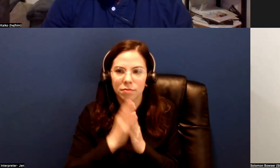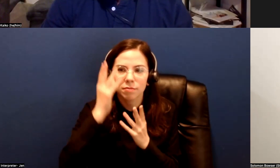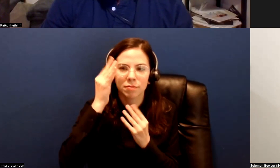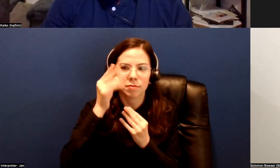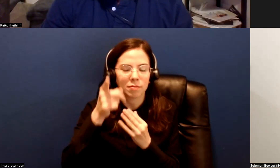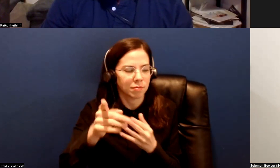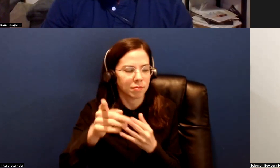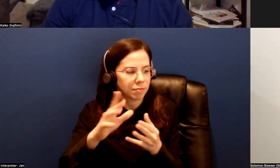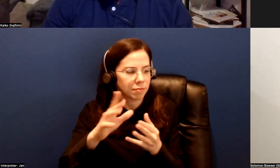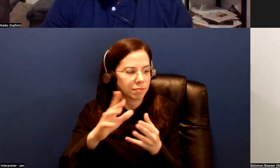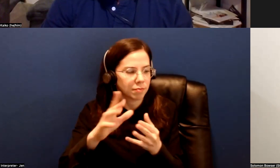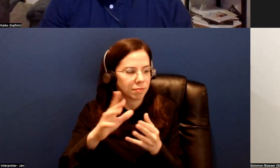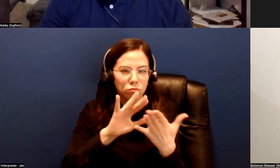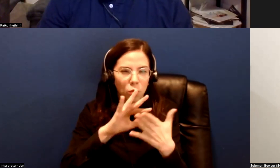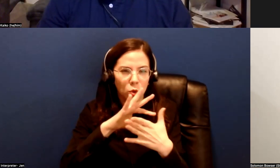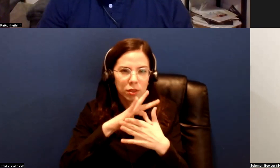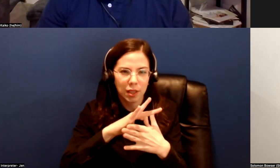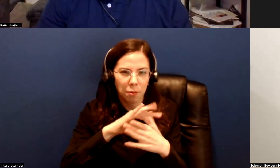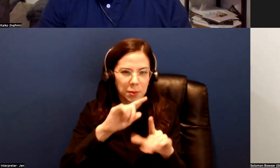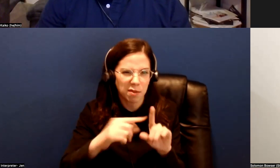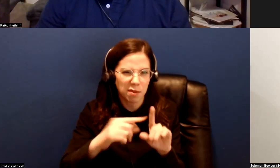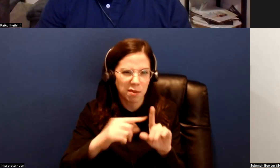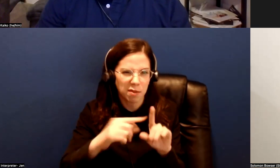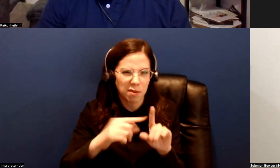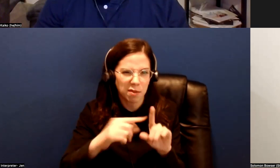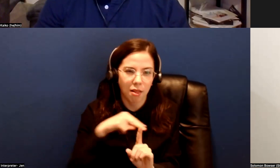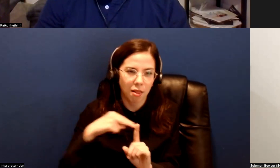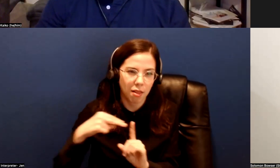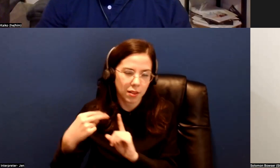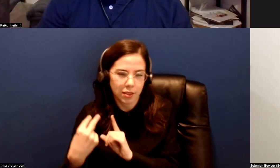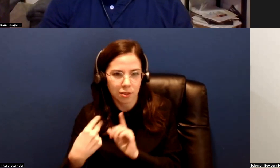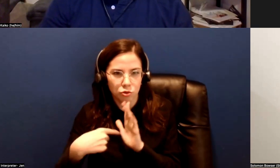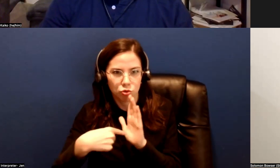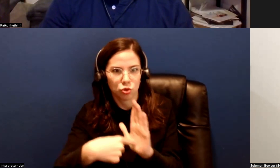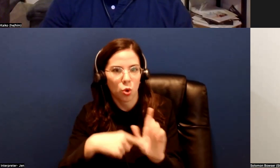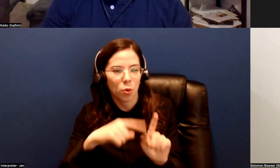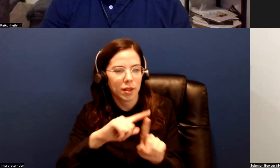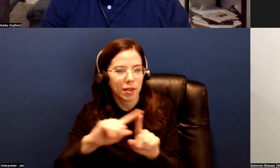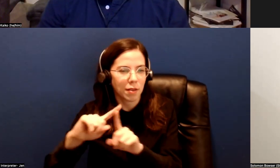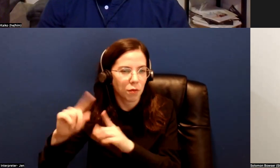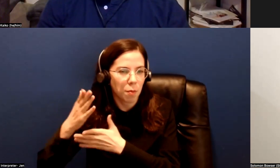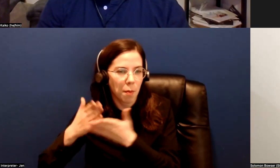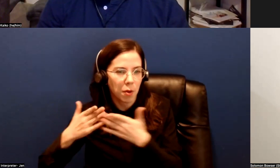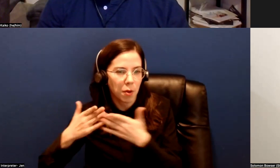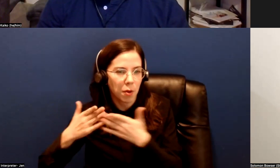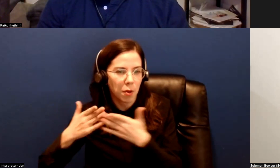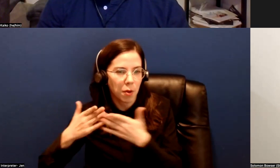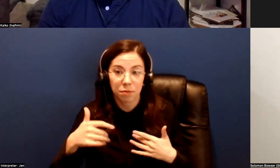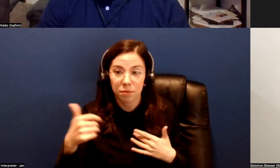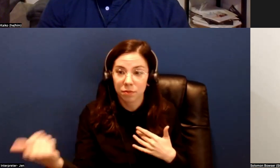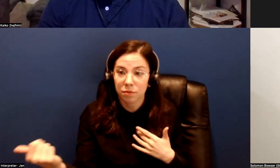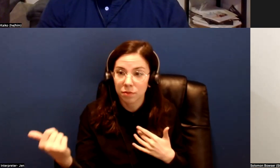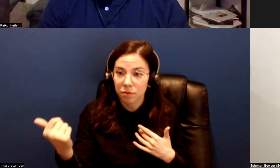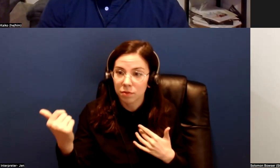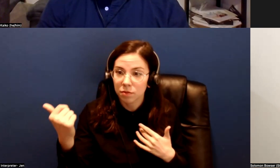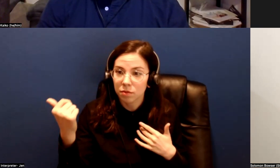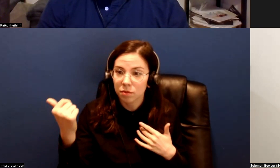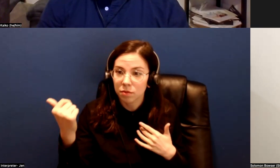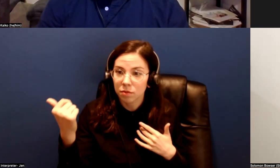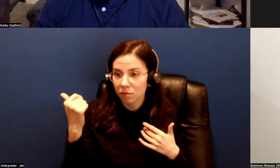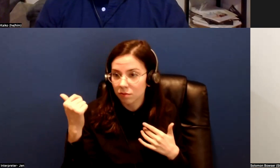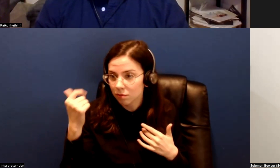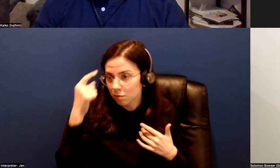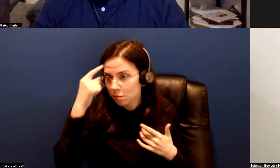the same content from different angles and showing different aspects of an event, are there any mental processes or approaches